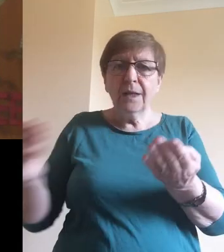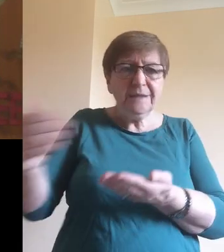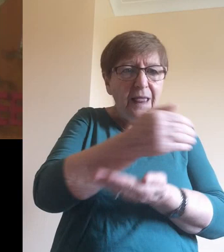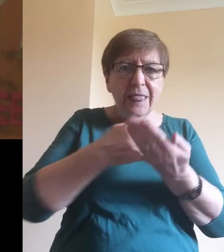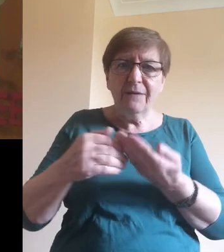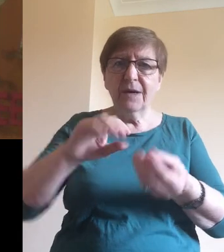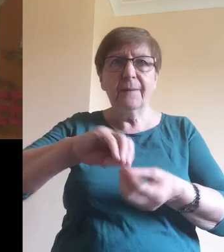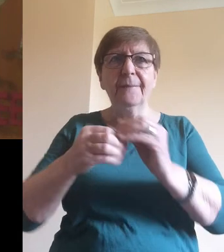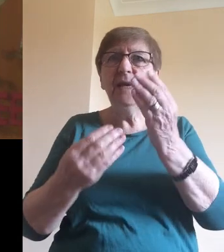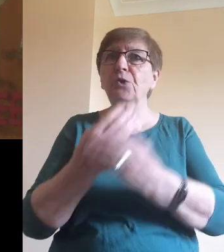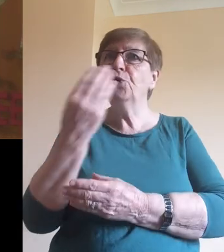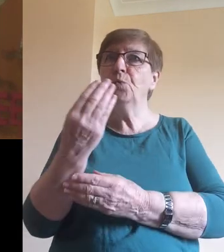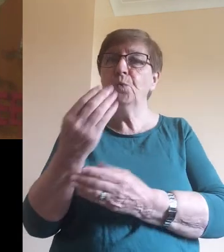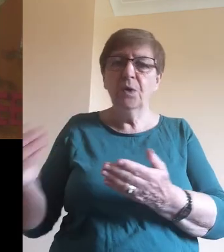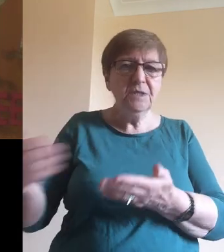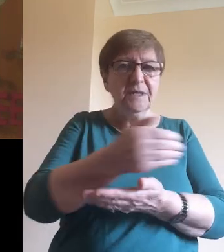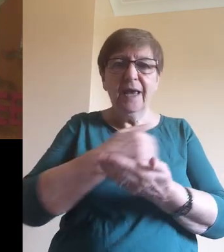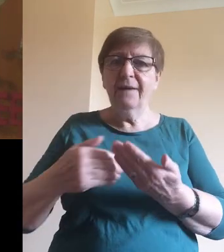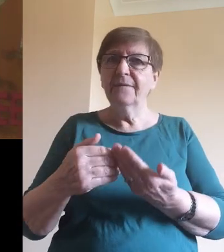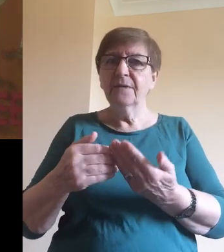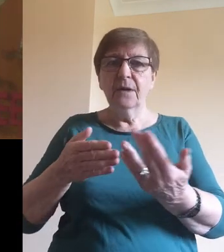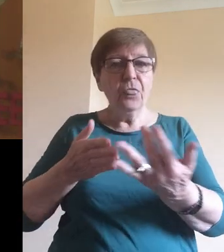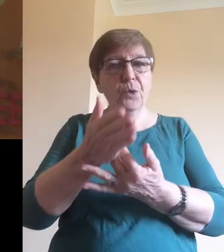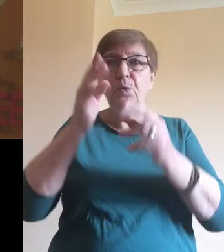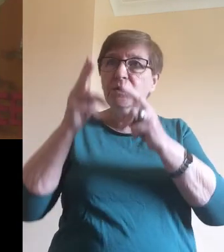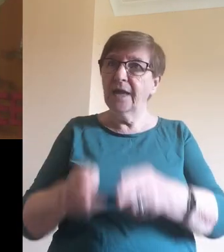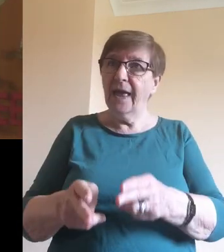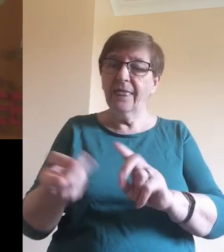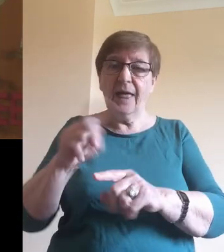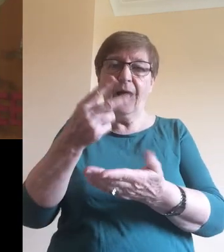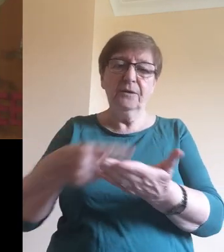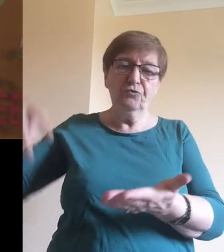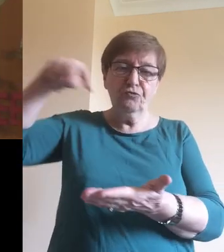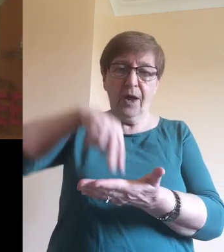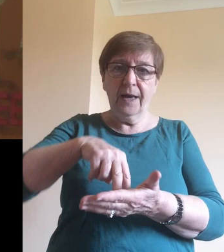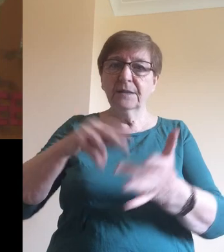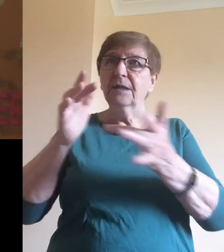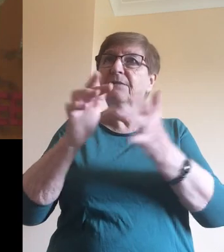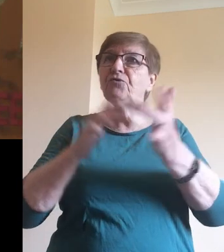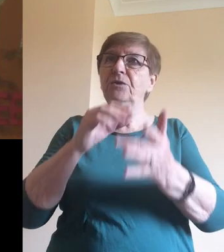restored, made new, saved through the death and the rising of Jesus.